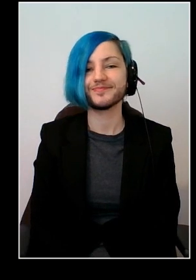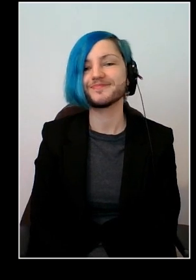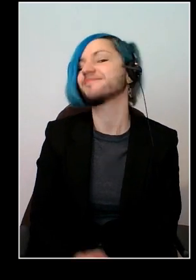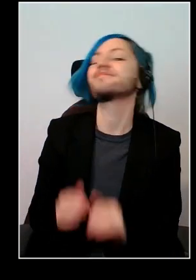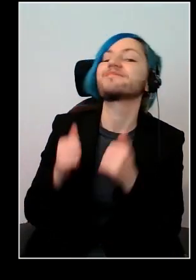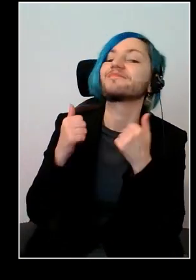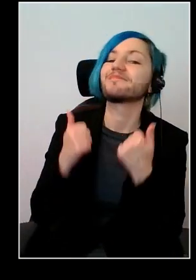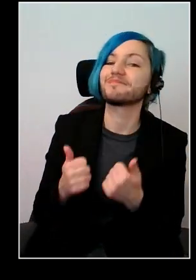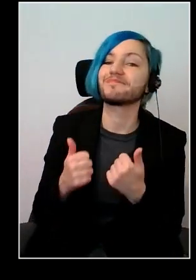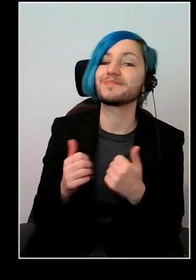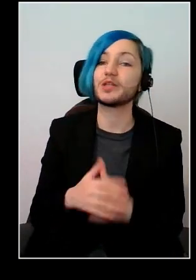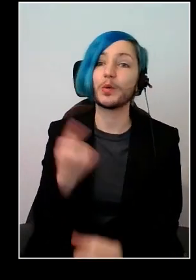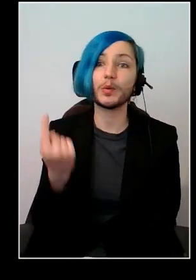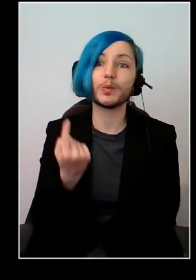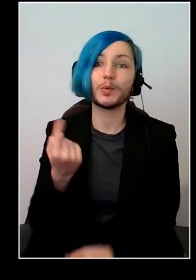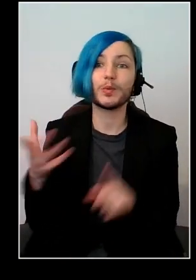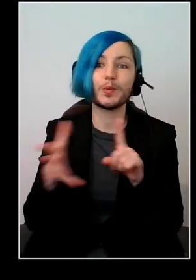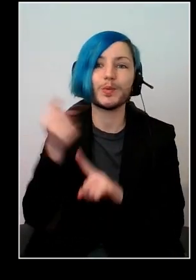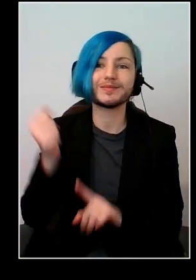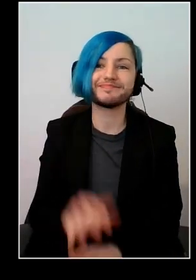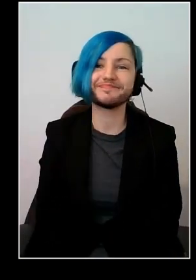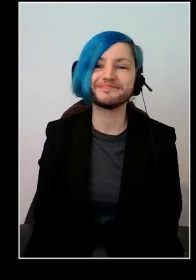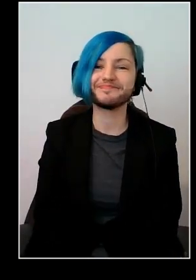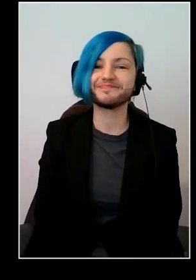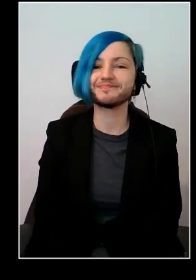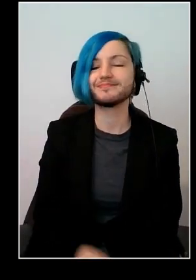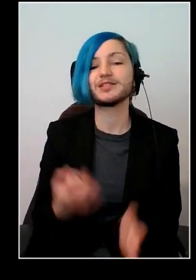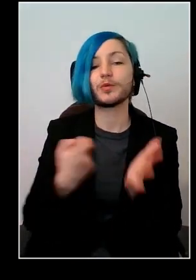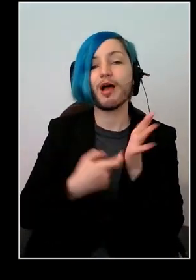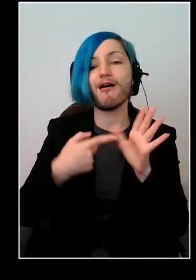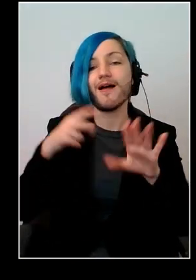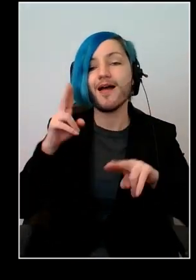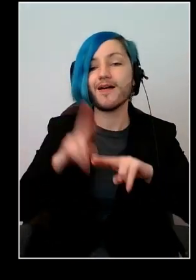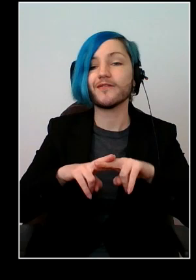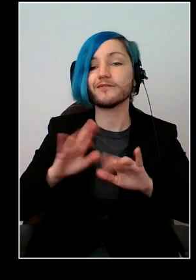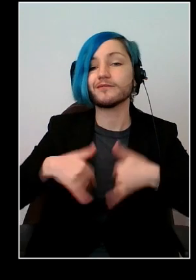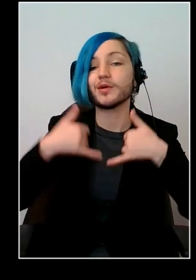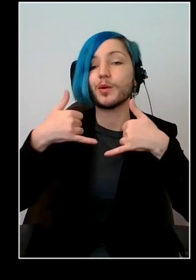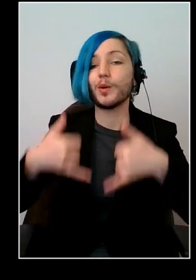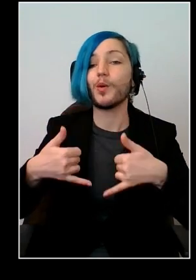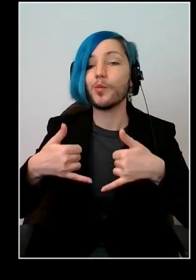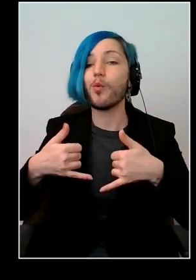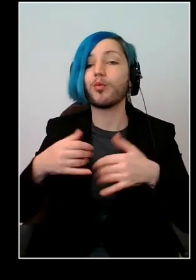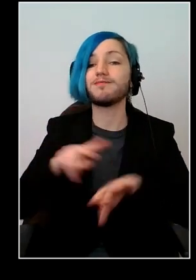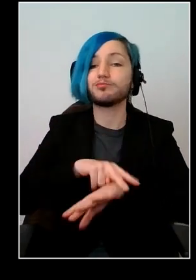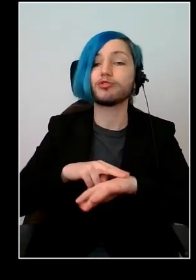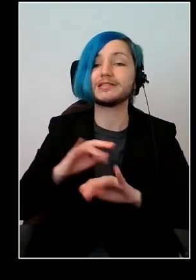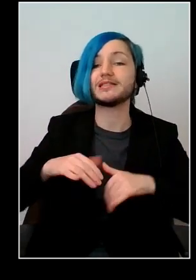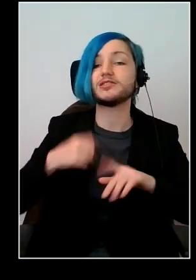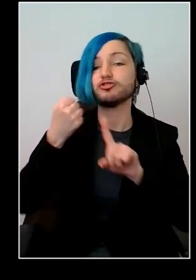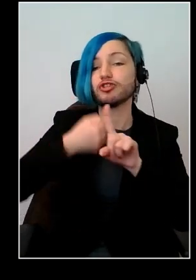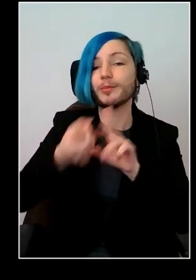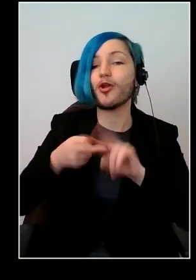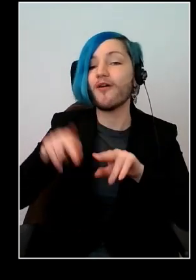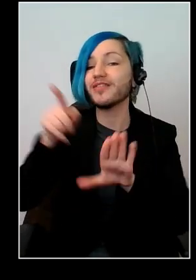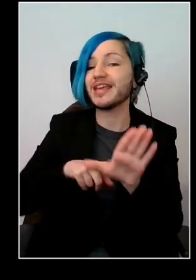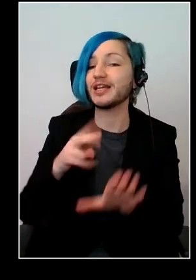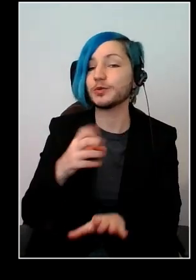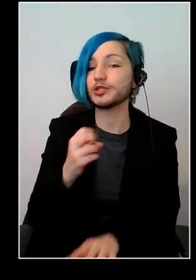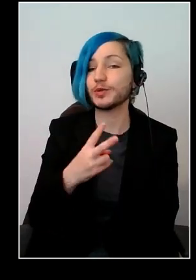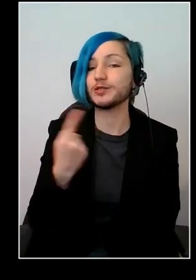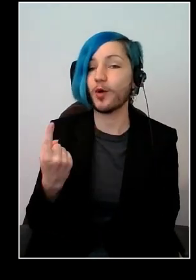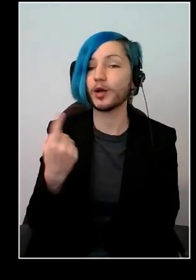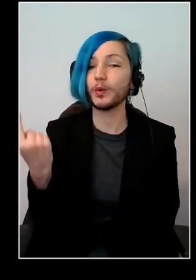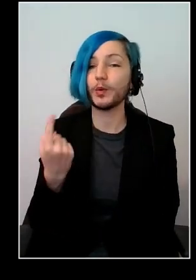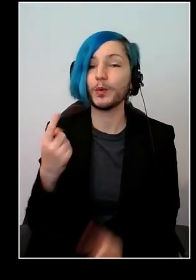So, let's see who it is. The winner of the Royal Air Force Award for the Apprentice Champion of the Year 2021 is Ian